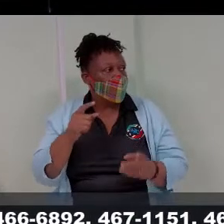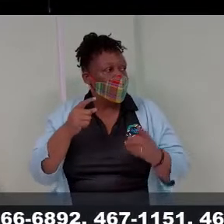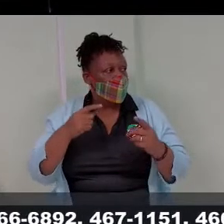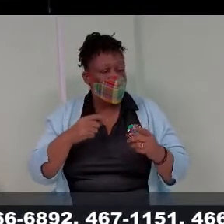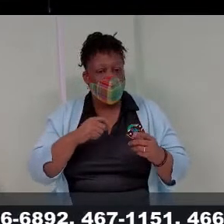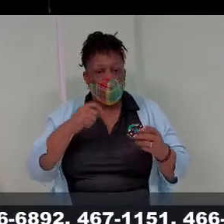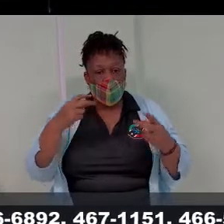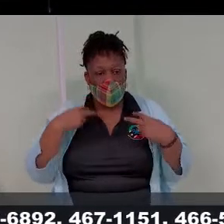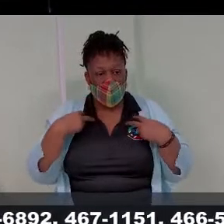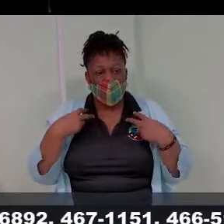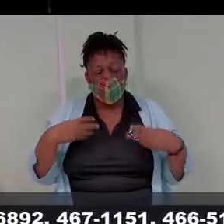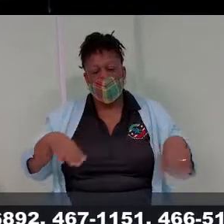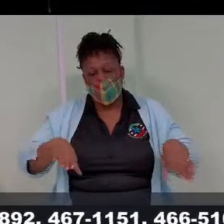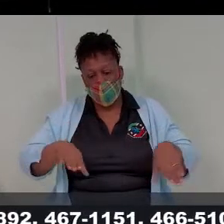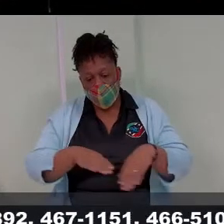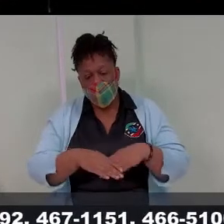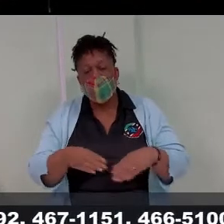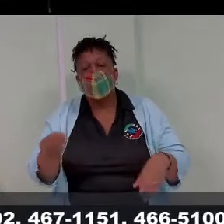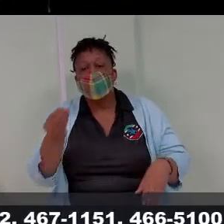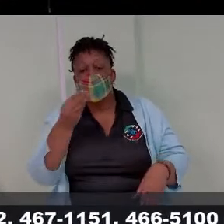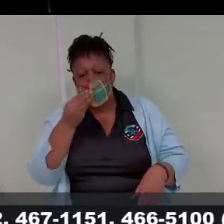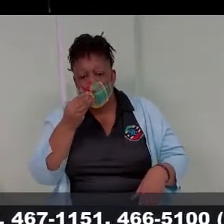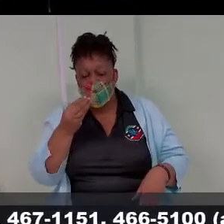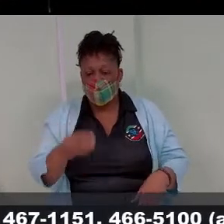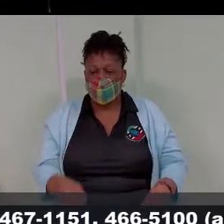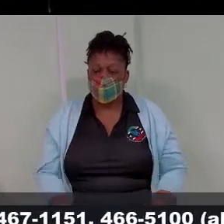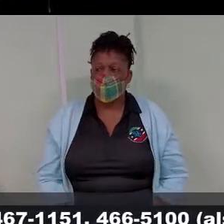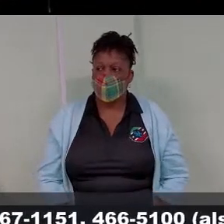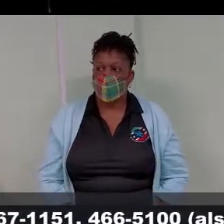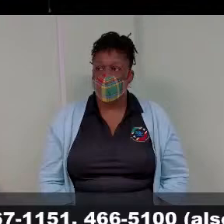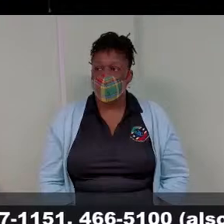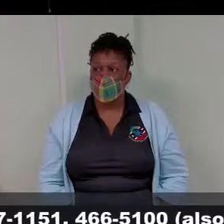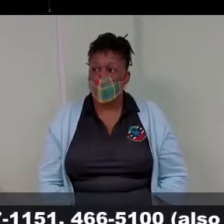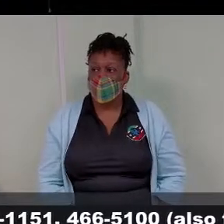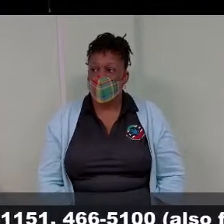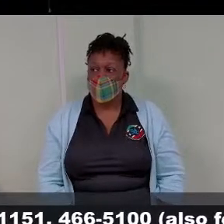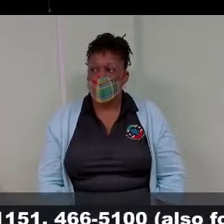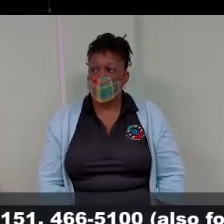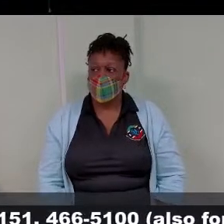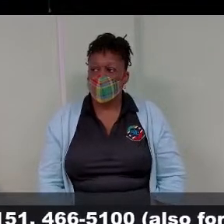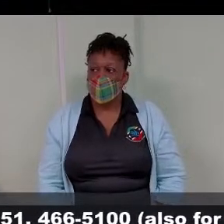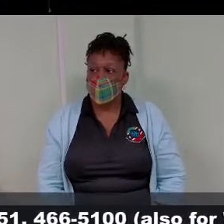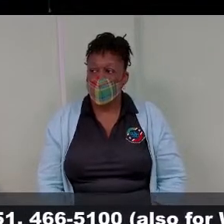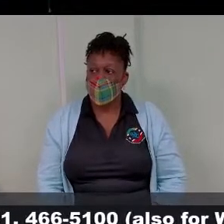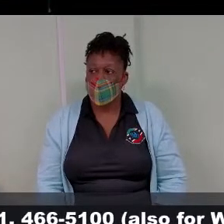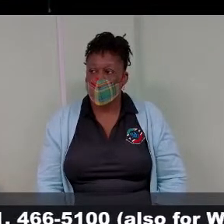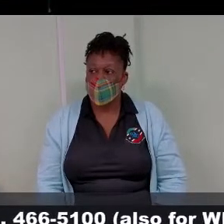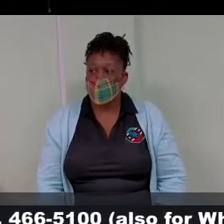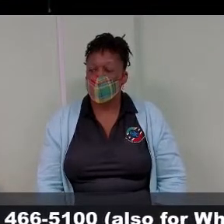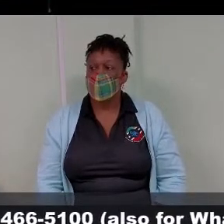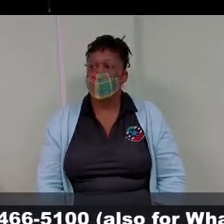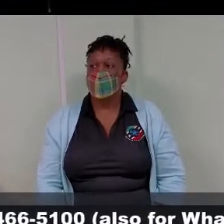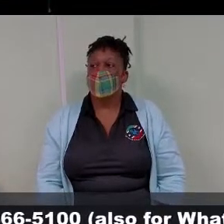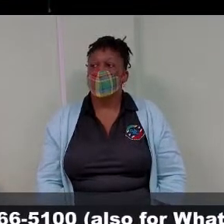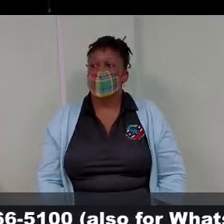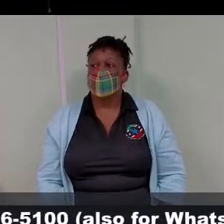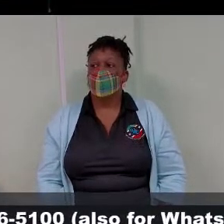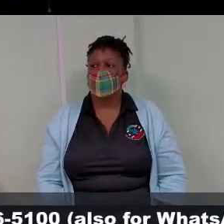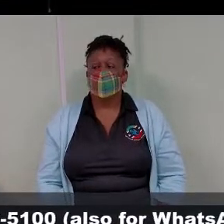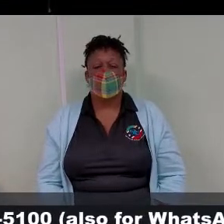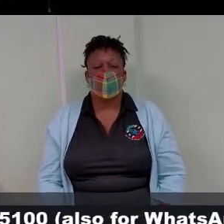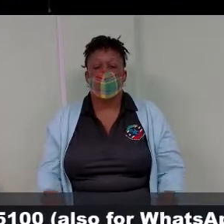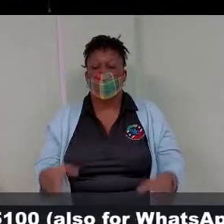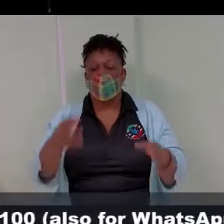Remember, the protocols apply for these events, notwithstanding that you may consider them religious events. The virus do